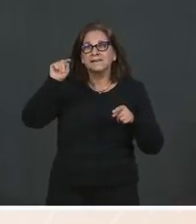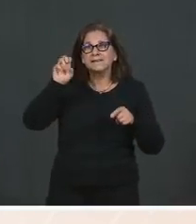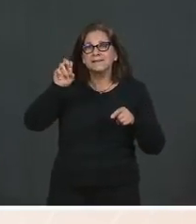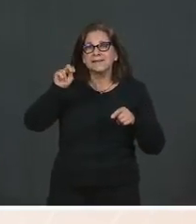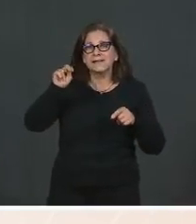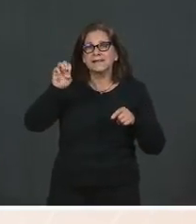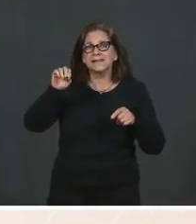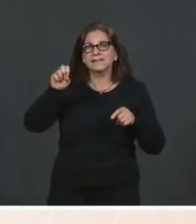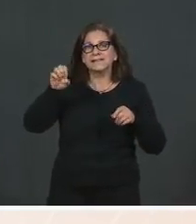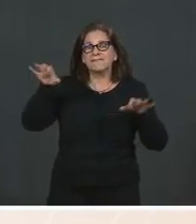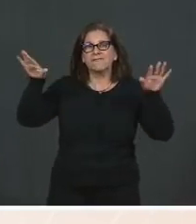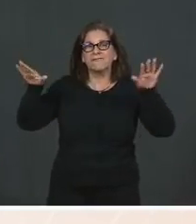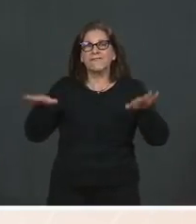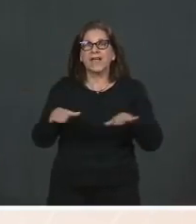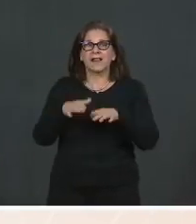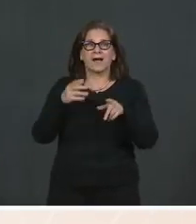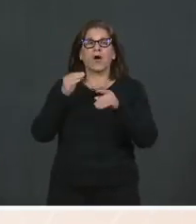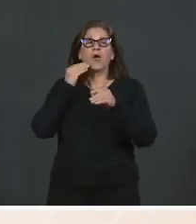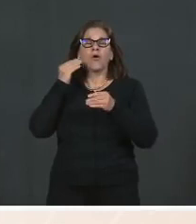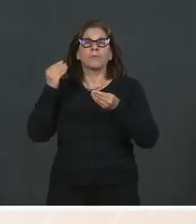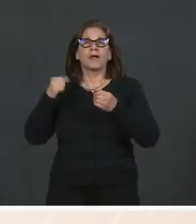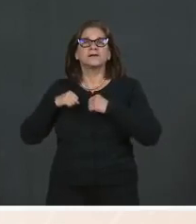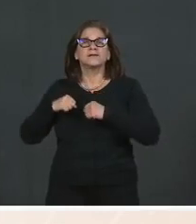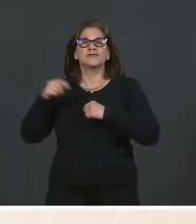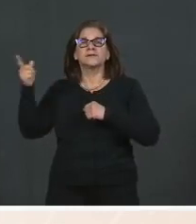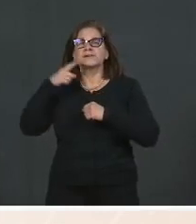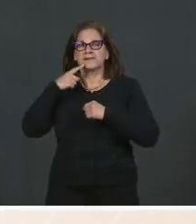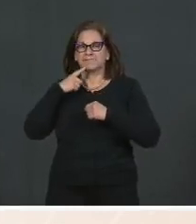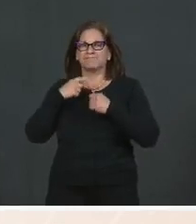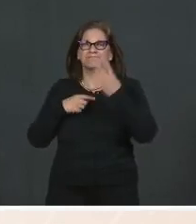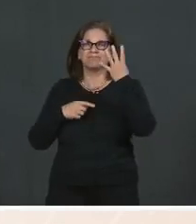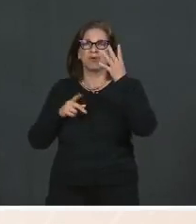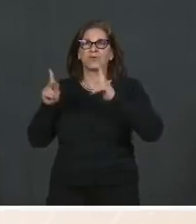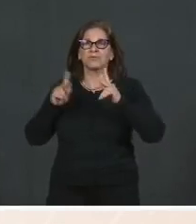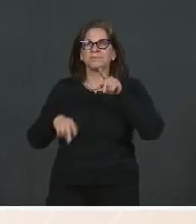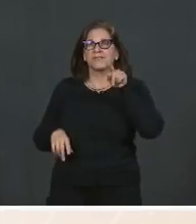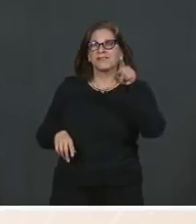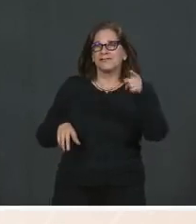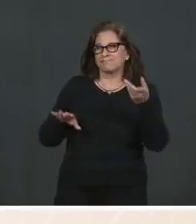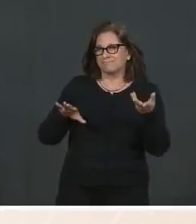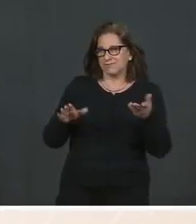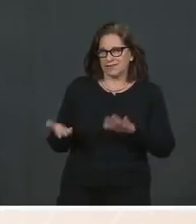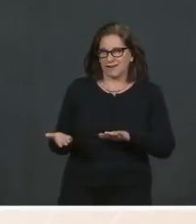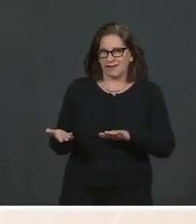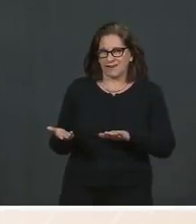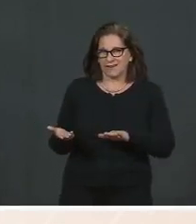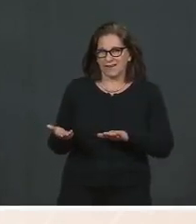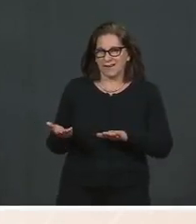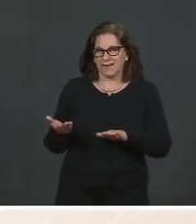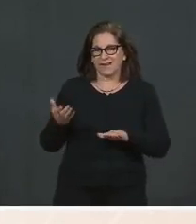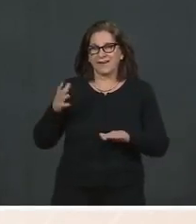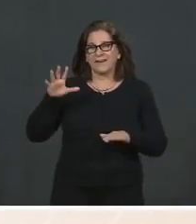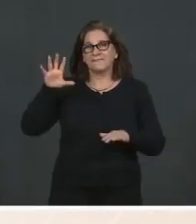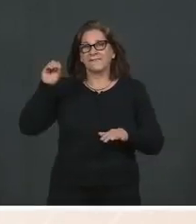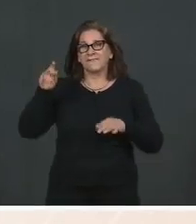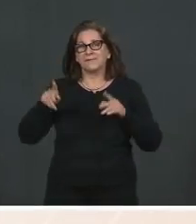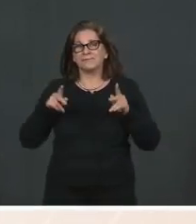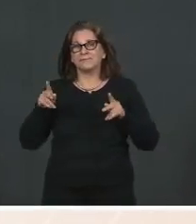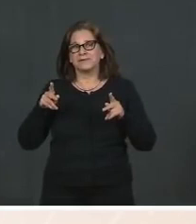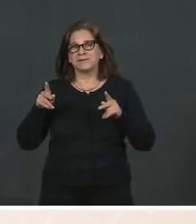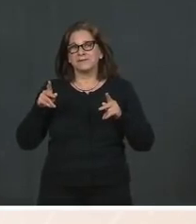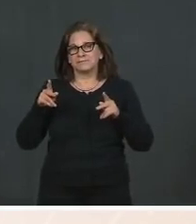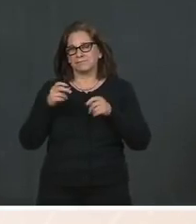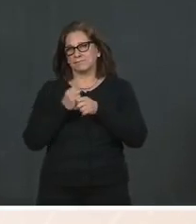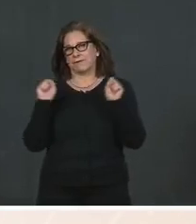sources report 4 fatalities and over 150 rescued in the Tennessee Valley as heavy rainfall swamped the area, flooding homes and